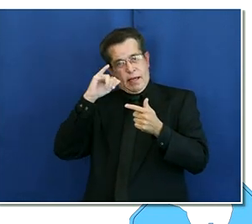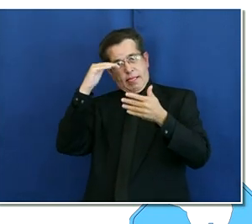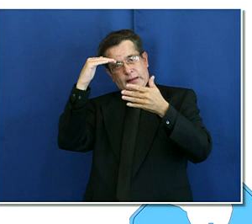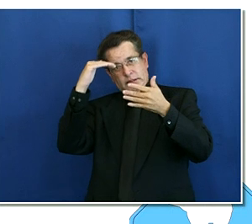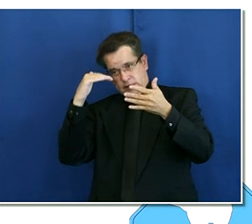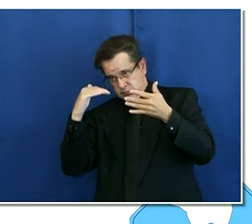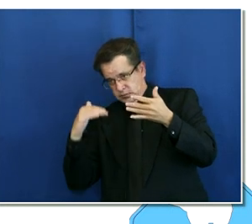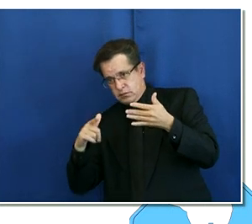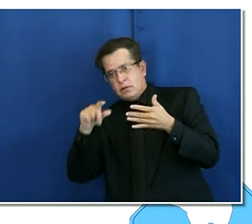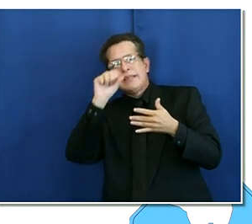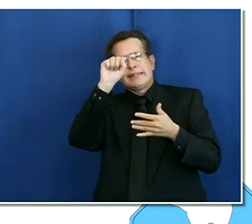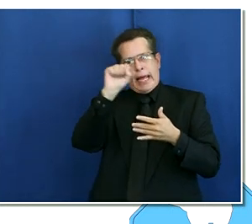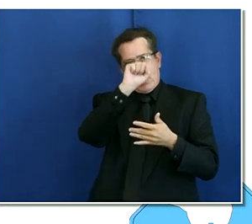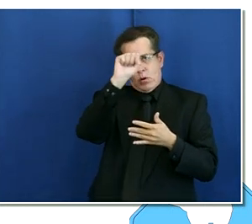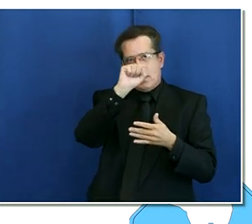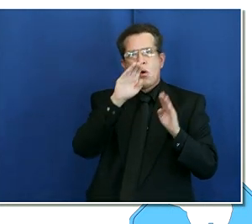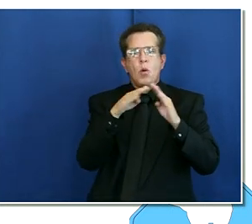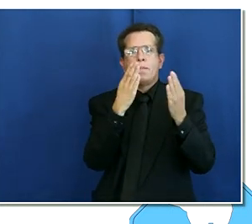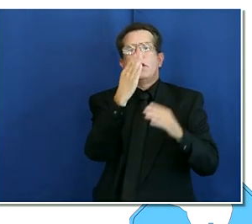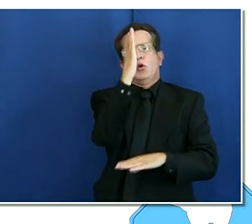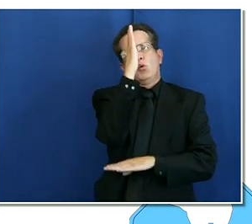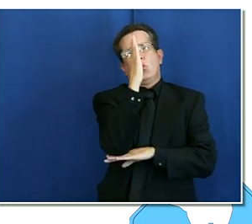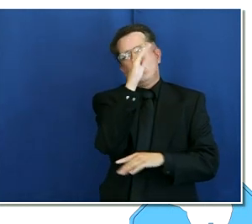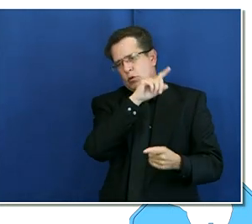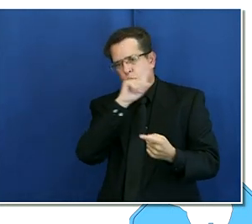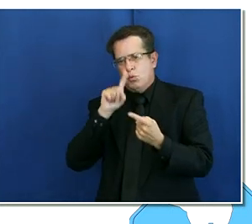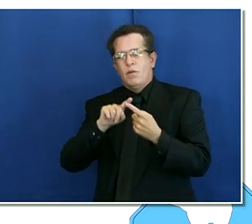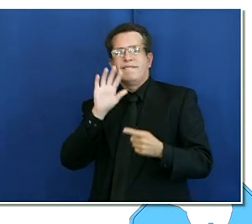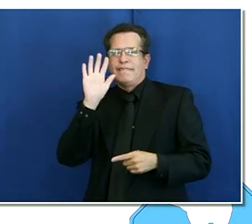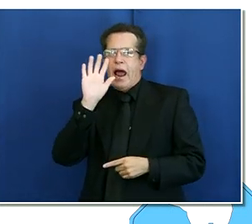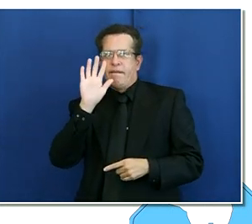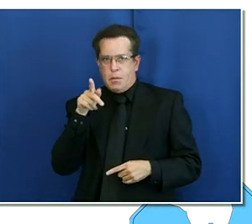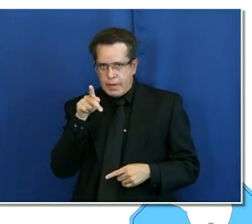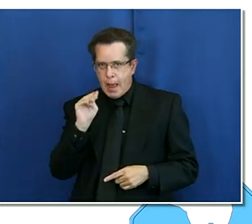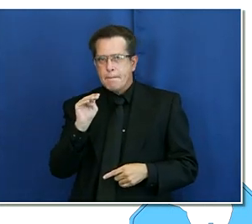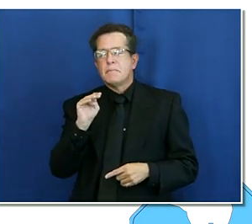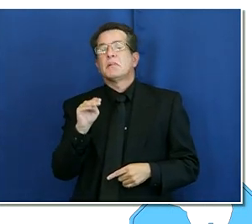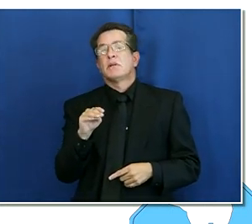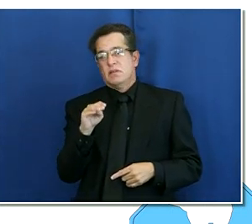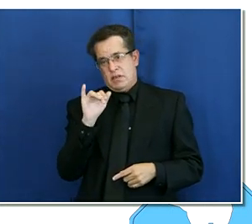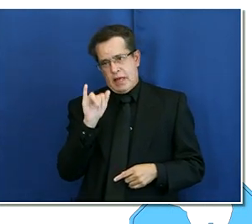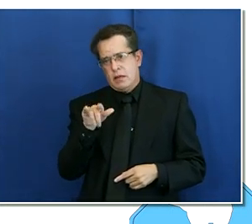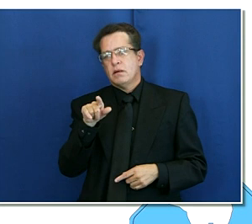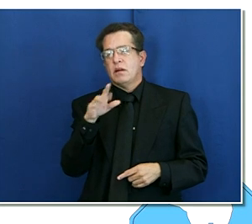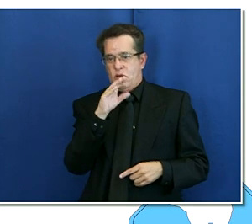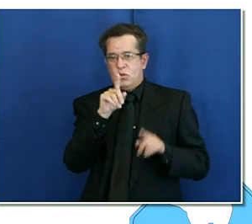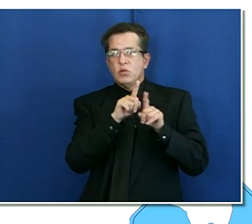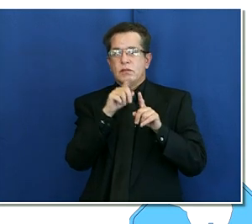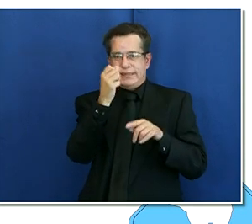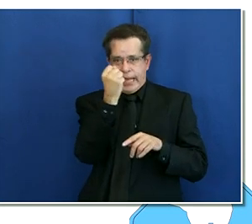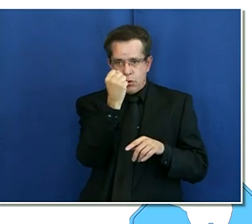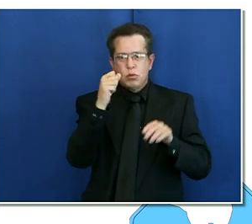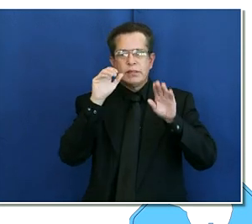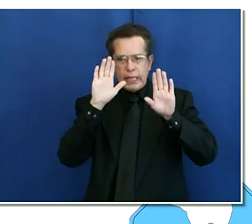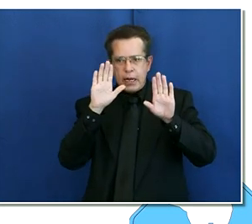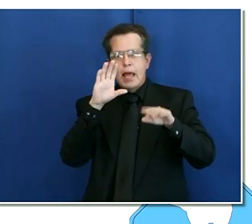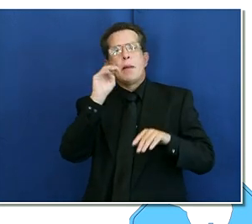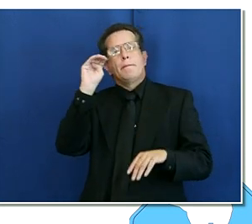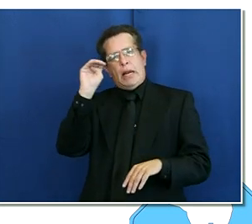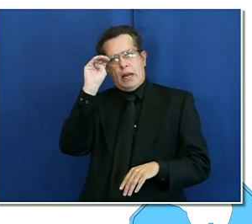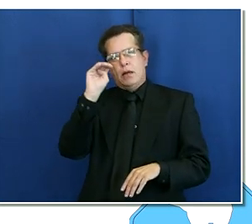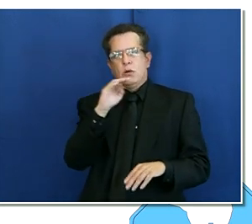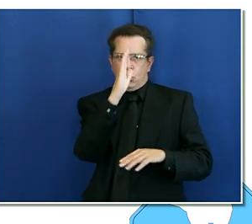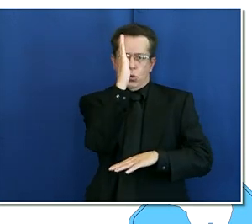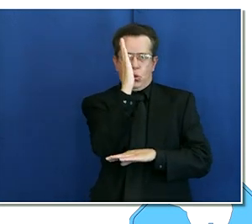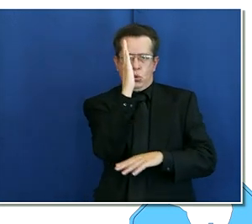Saturday from noon to 5 p.m. Also on Saturday and, those are Saturday and Sunday and Monday from noon to 5